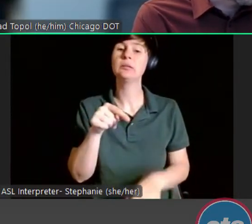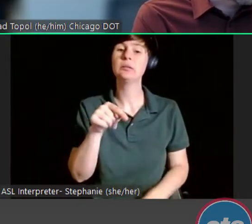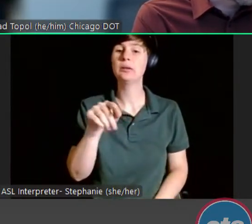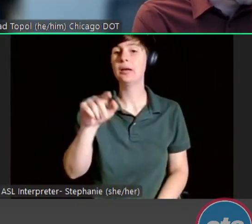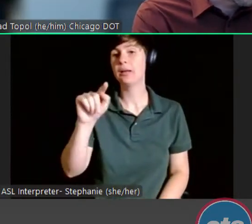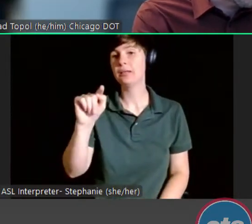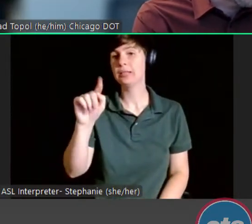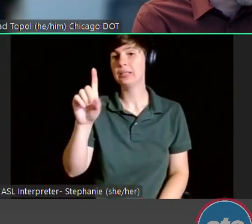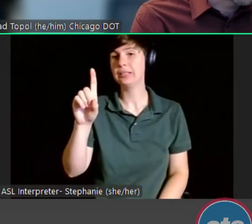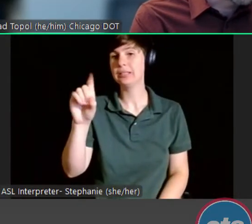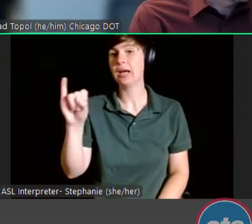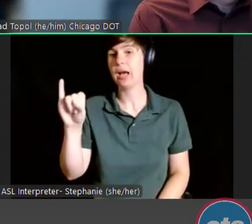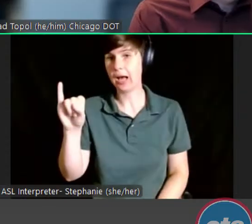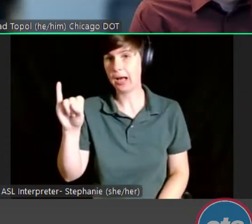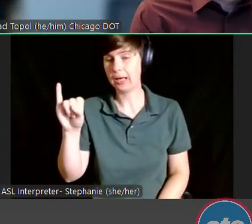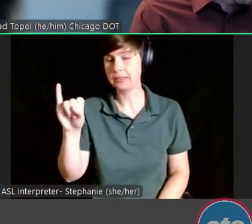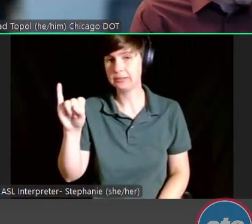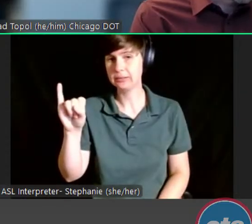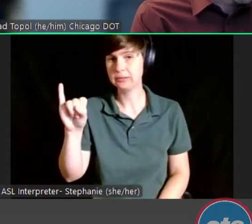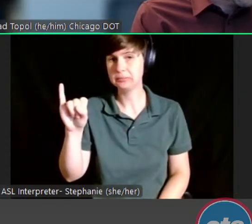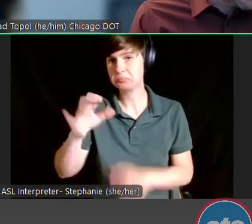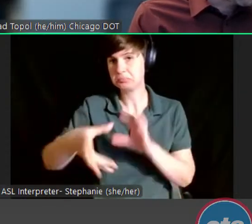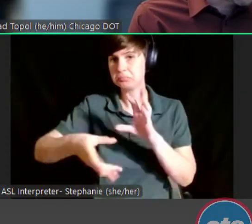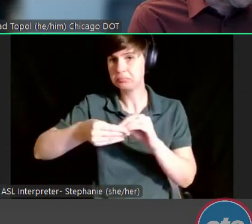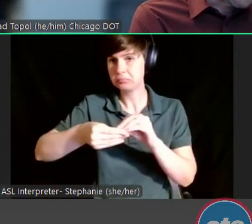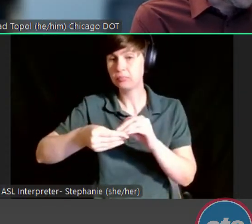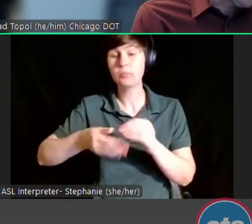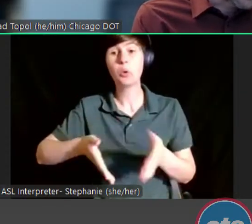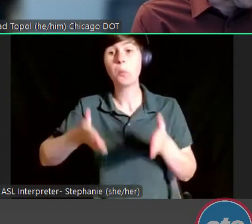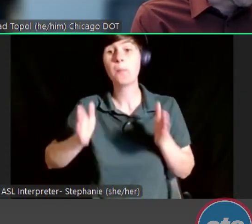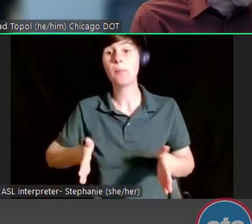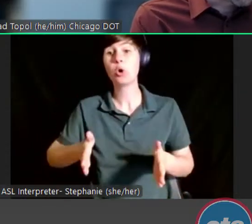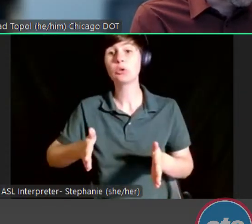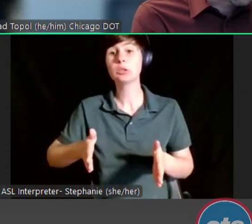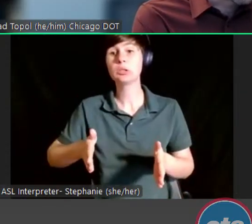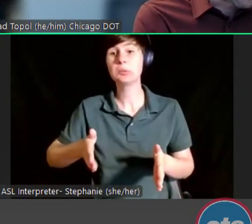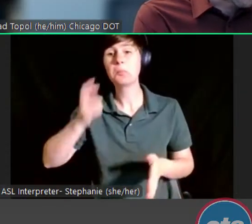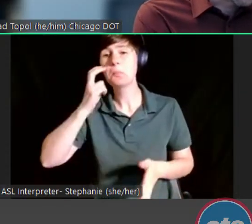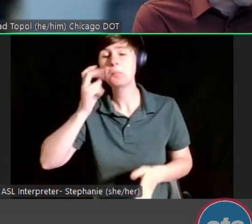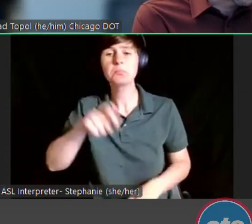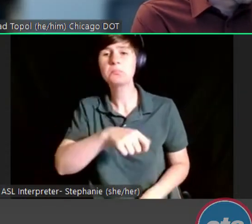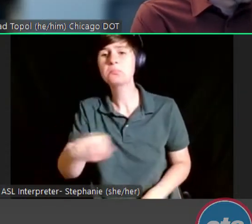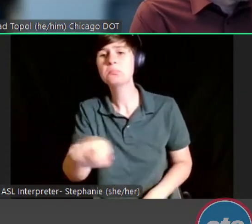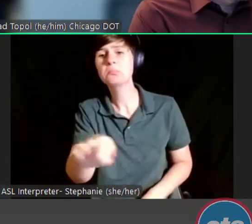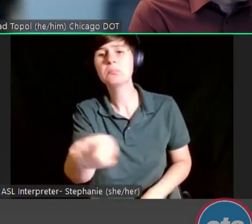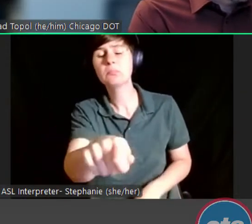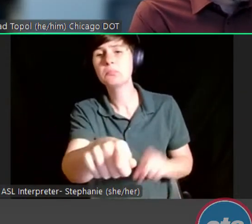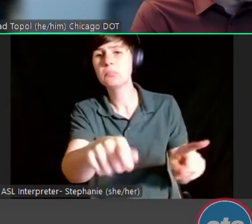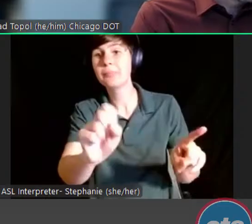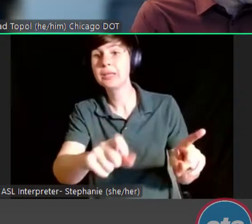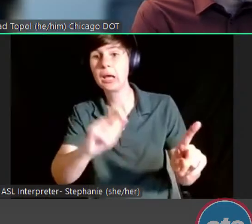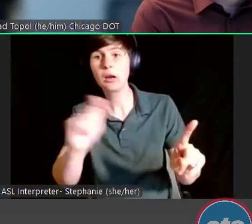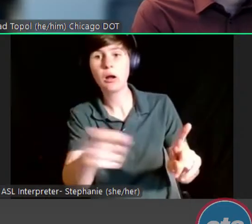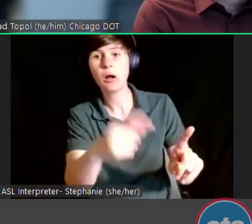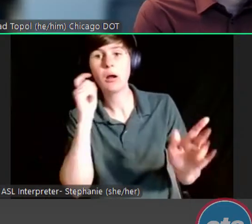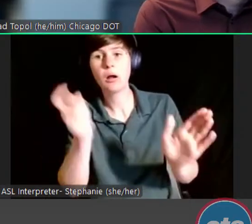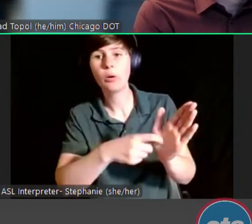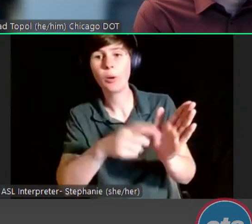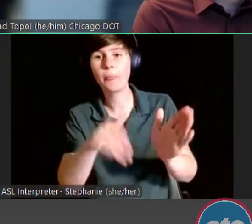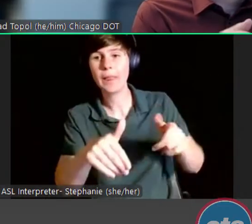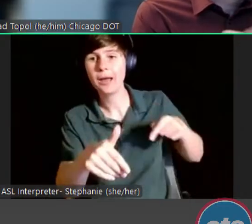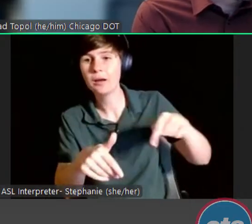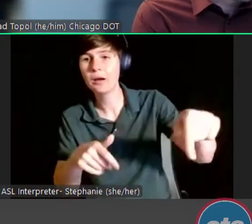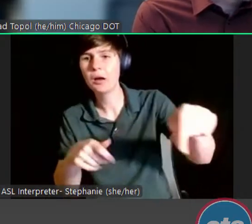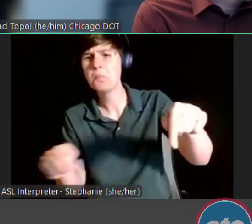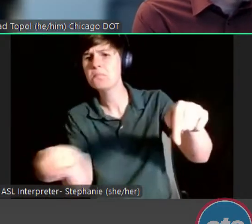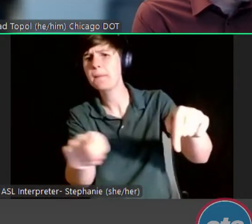TDI, tactile directional indicators, where a person with a cane would be able to detect these and kind of follow that edge along,